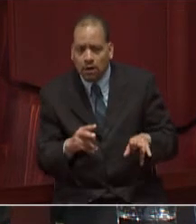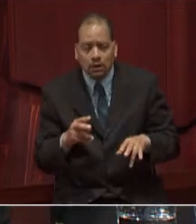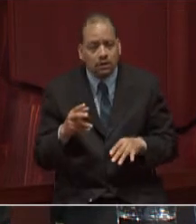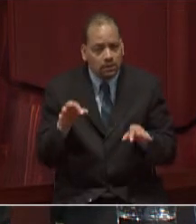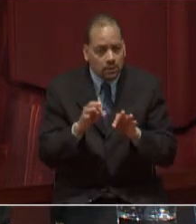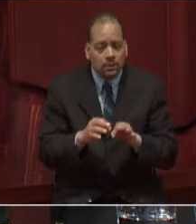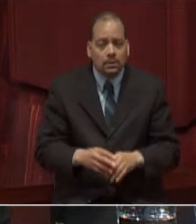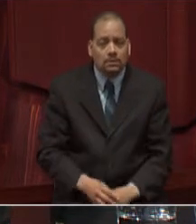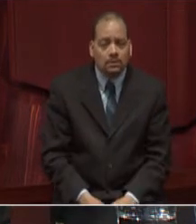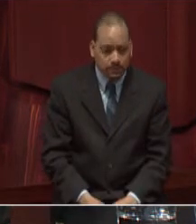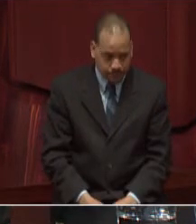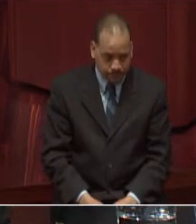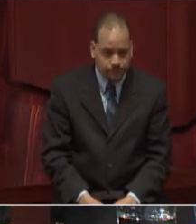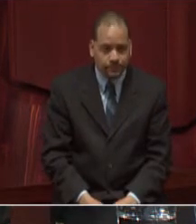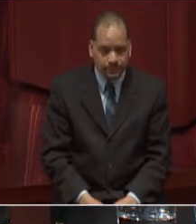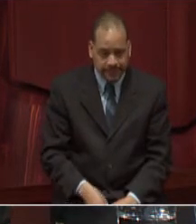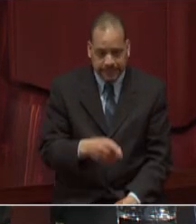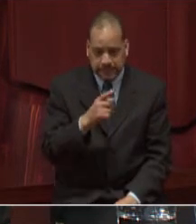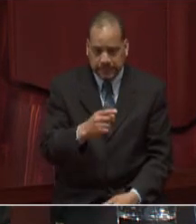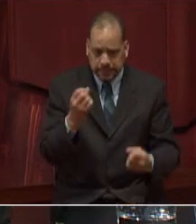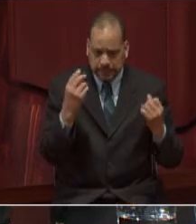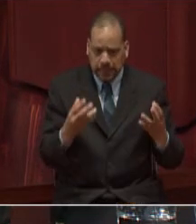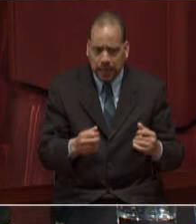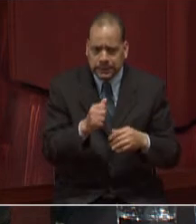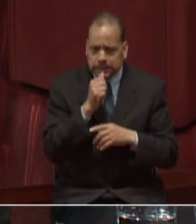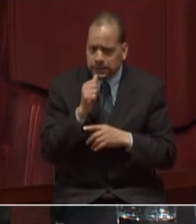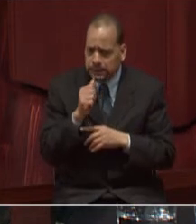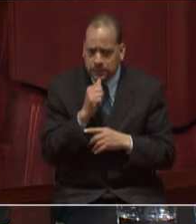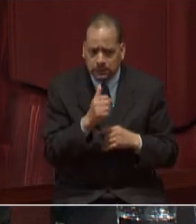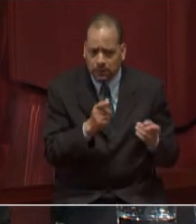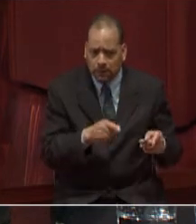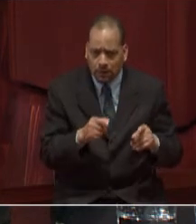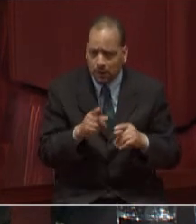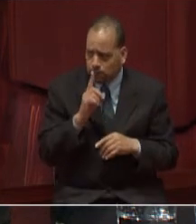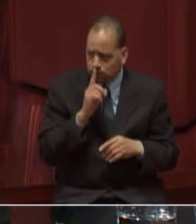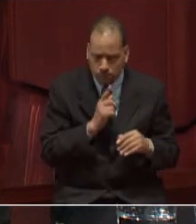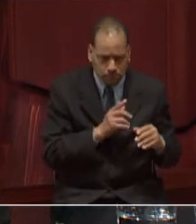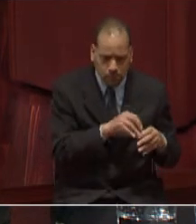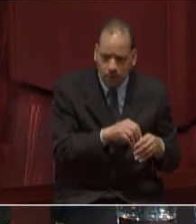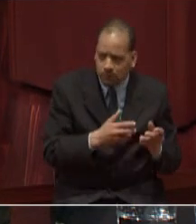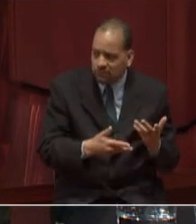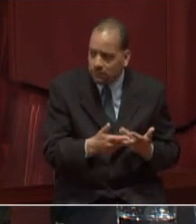do secret kinds of things. So he was in the Middle